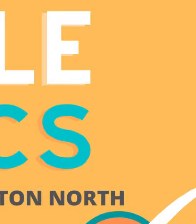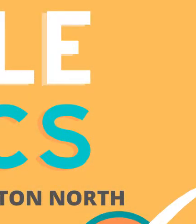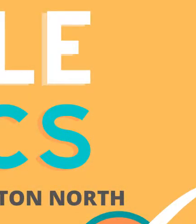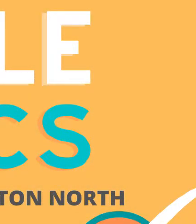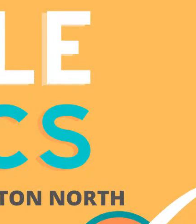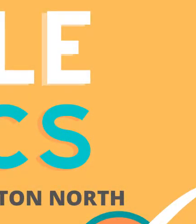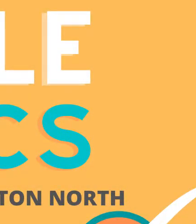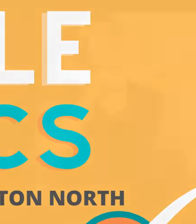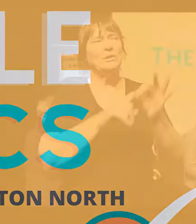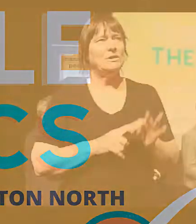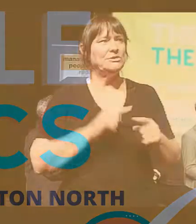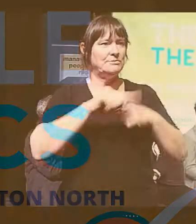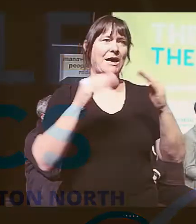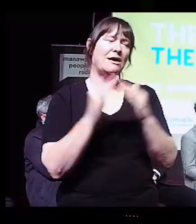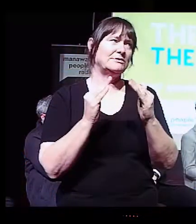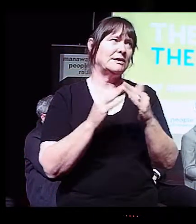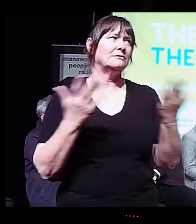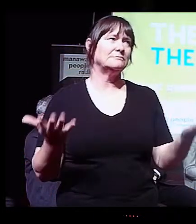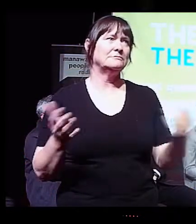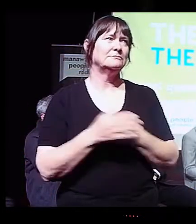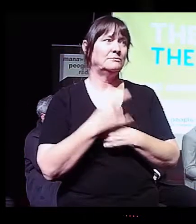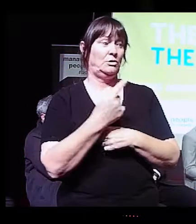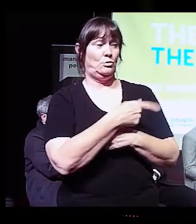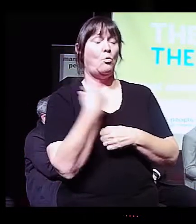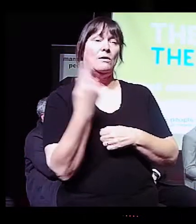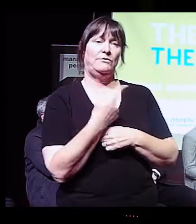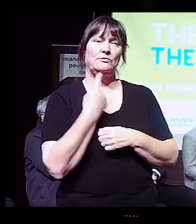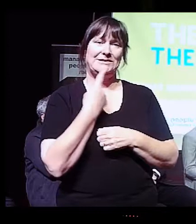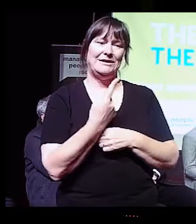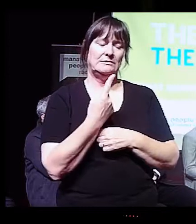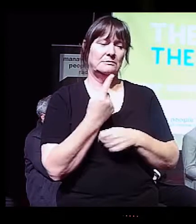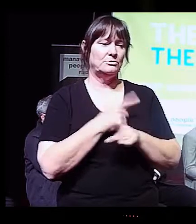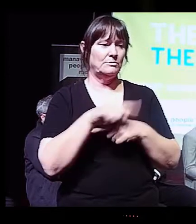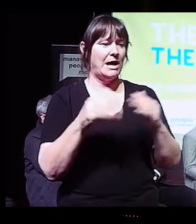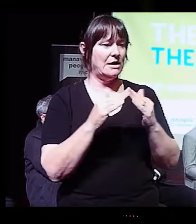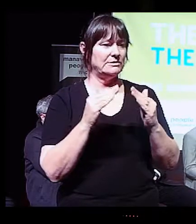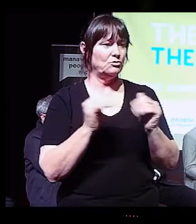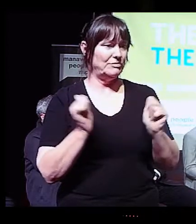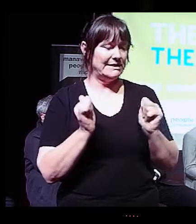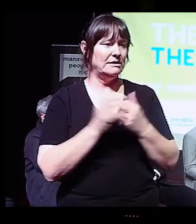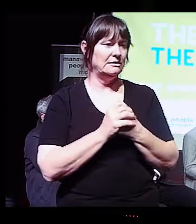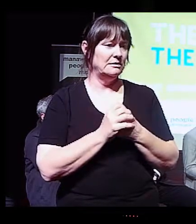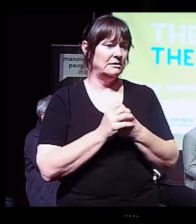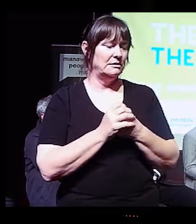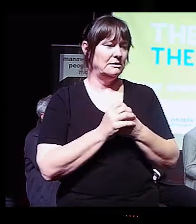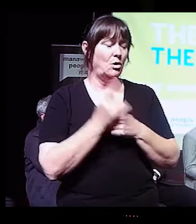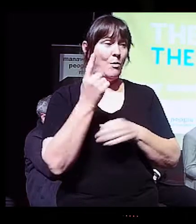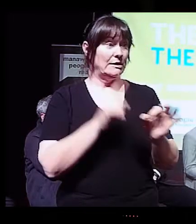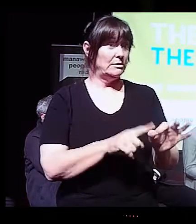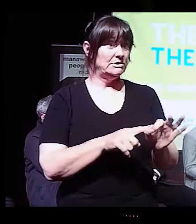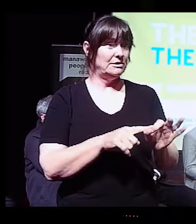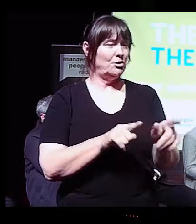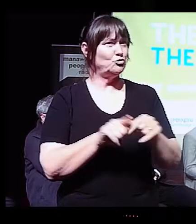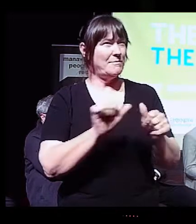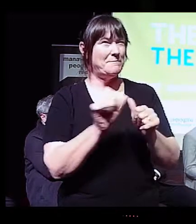I've had so many questions about housing, and it's something that you guys have all sort of mentioned, I think, mostly today. So in one question, I'll do